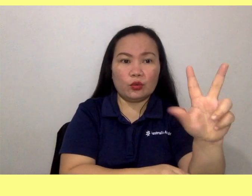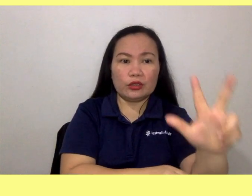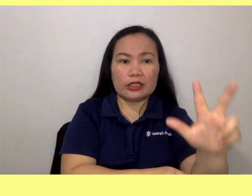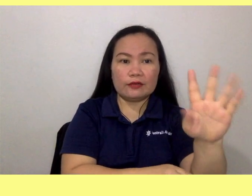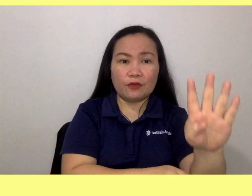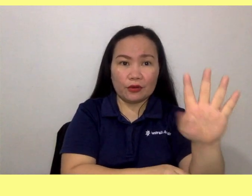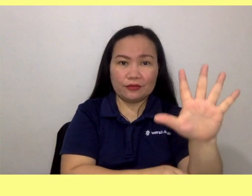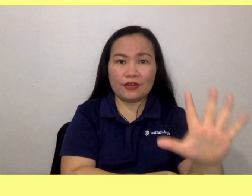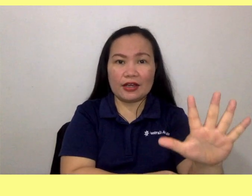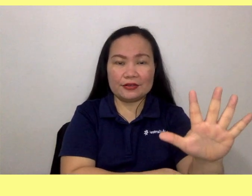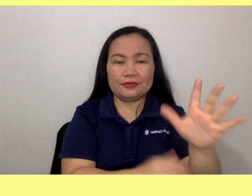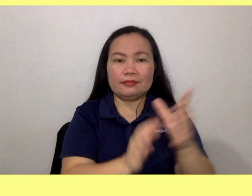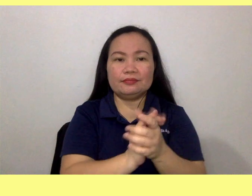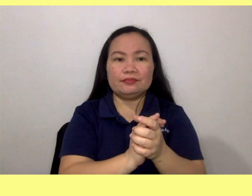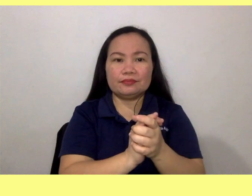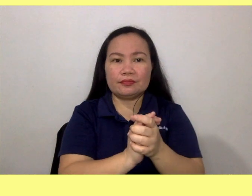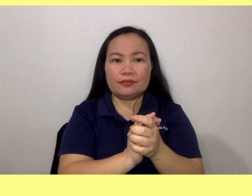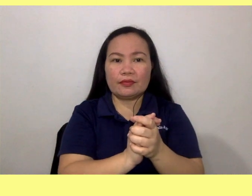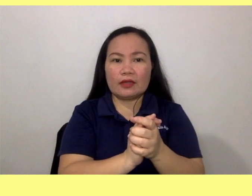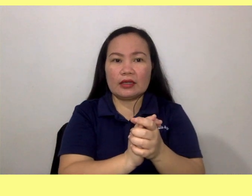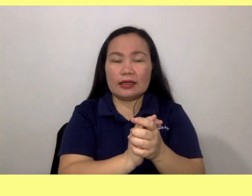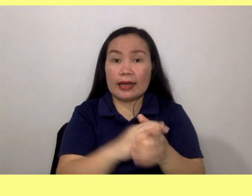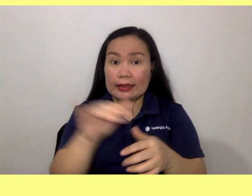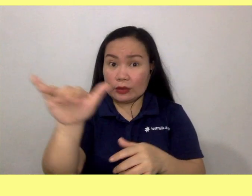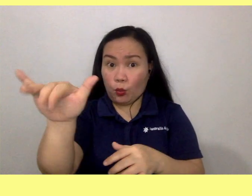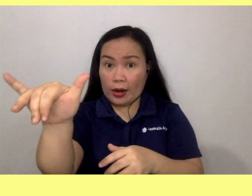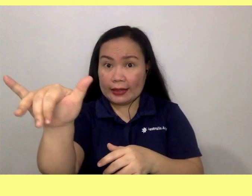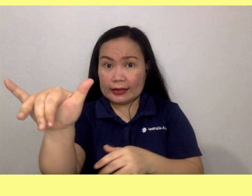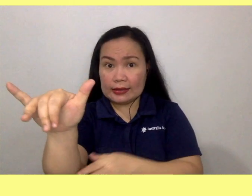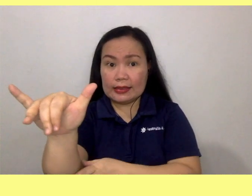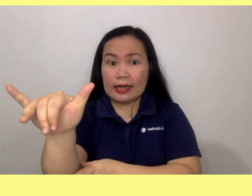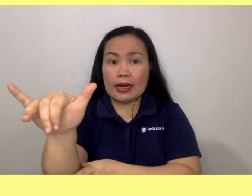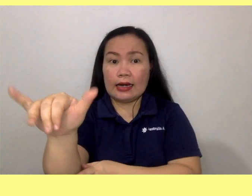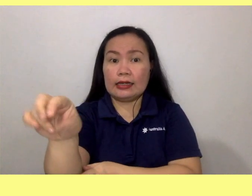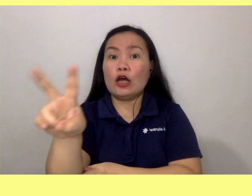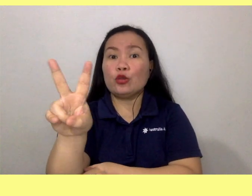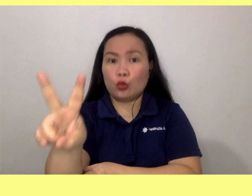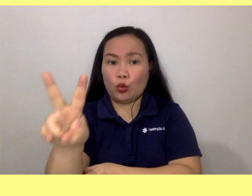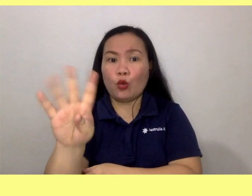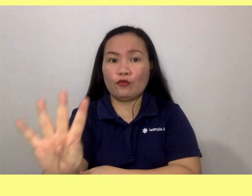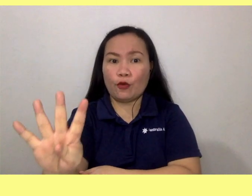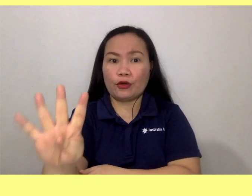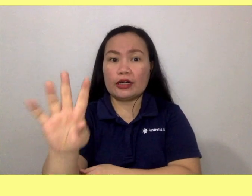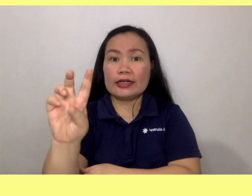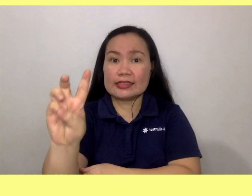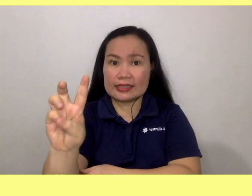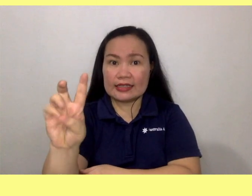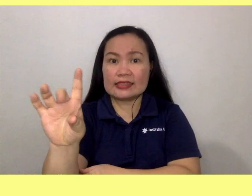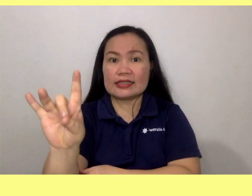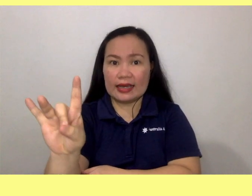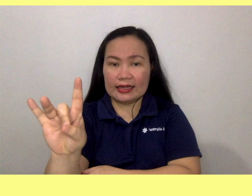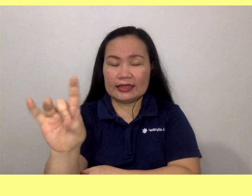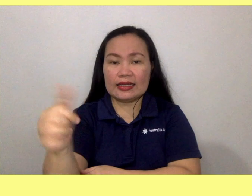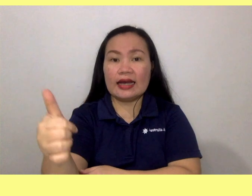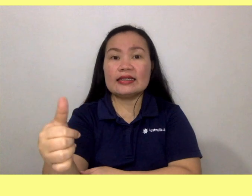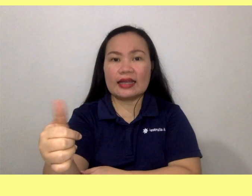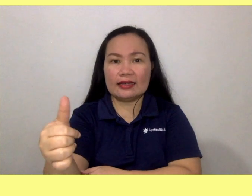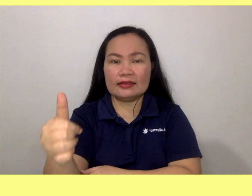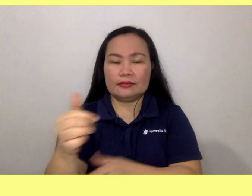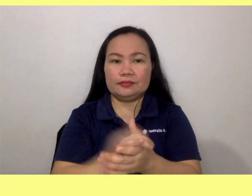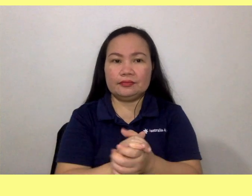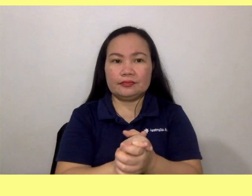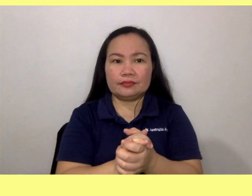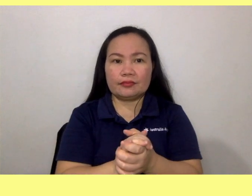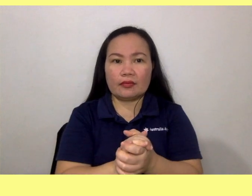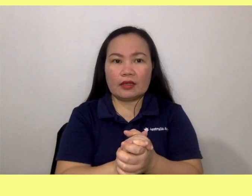2, 3, 4, and 5. Ang ating y values naman, meron tayong 2, 4, 6,